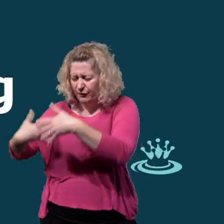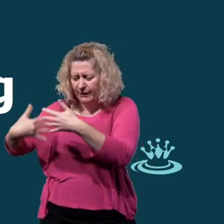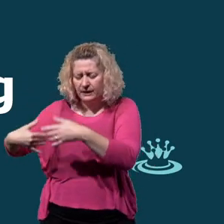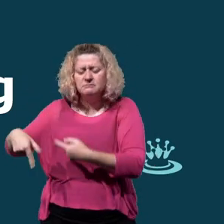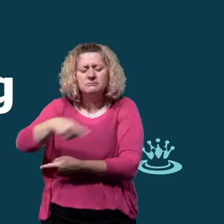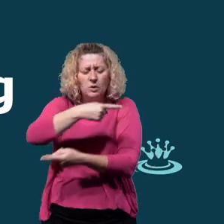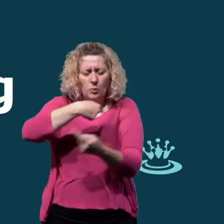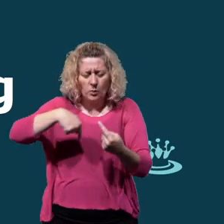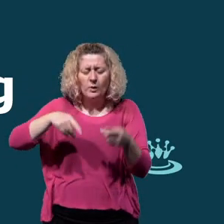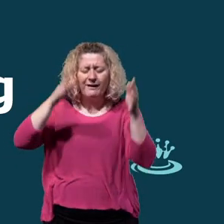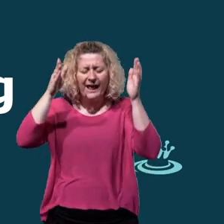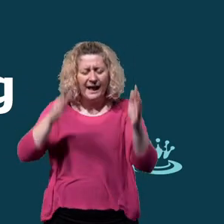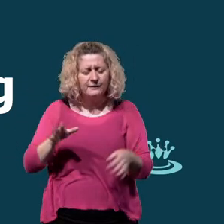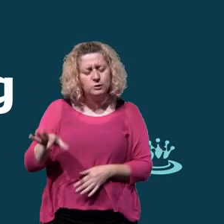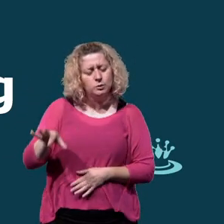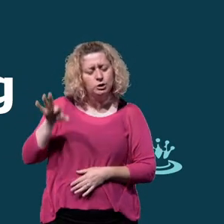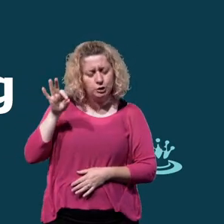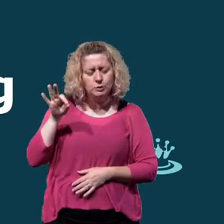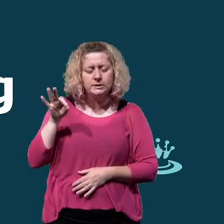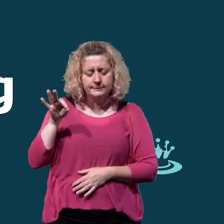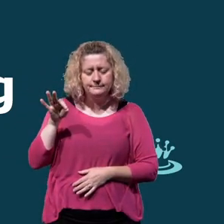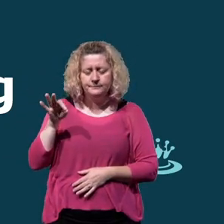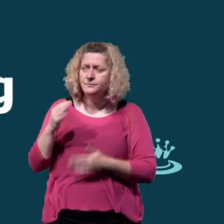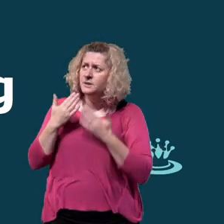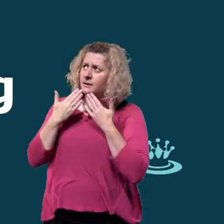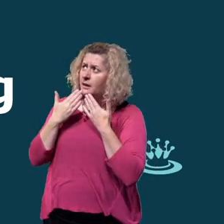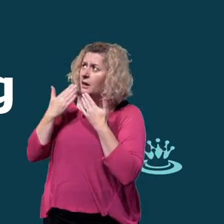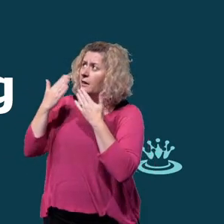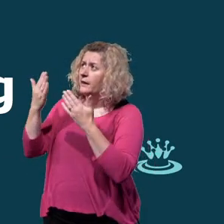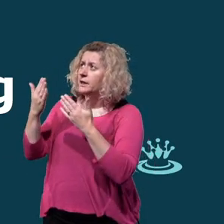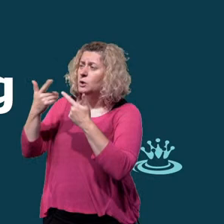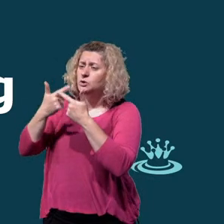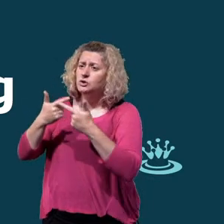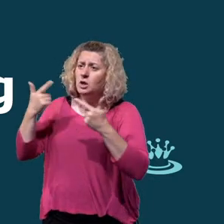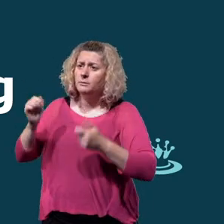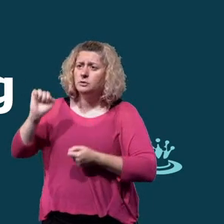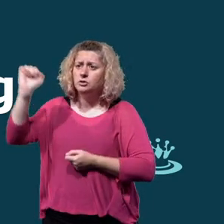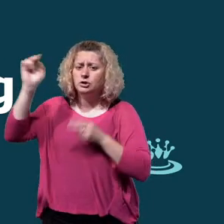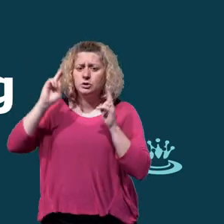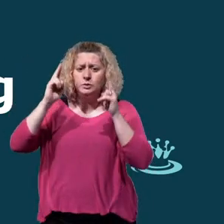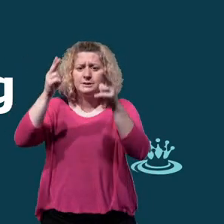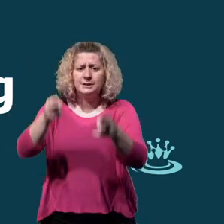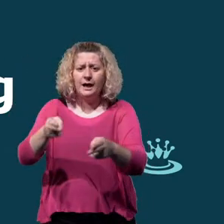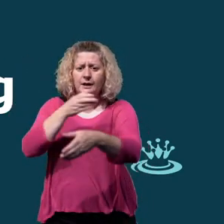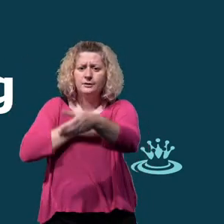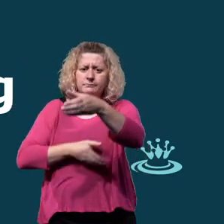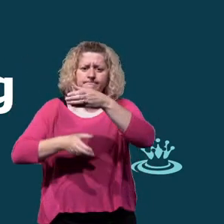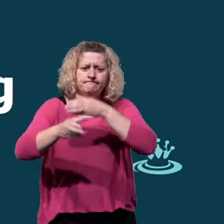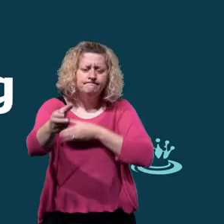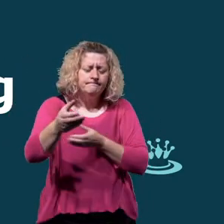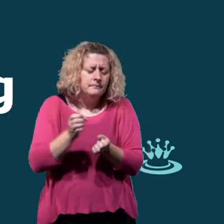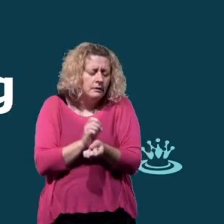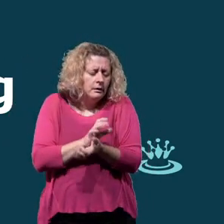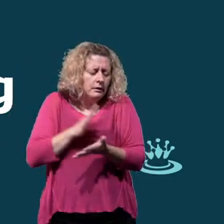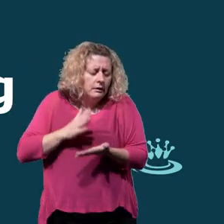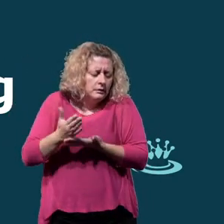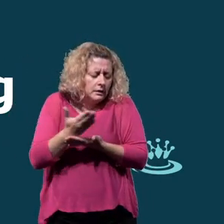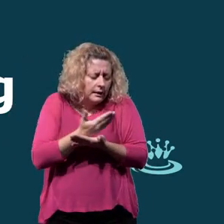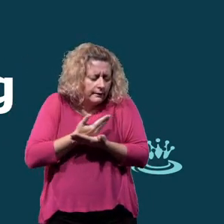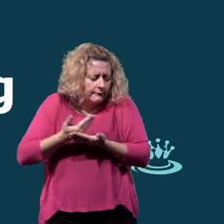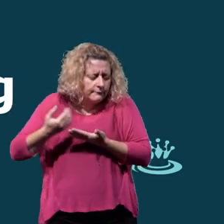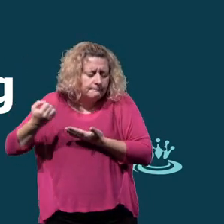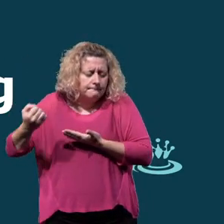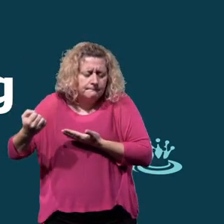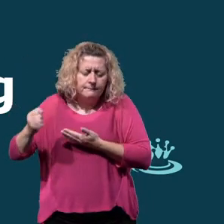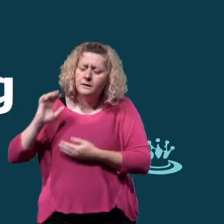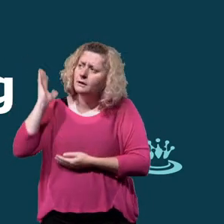self-centeredness. Thank you so much that you died, that we're cleansed afresh, and that you send your spirit to spur us to